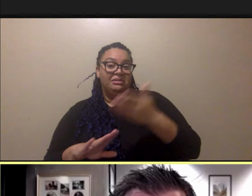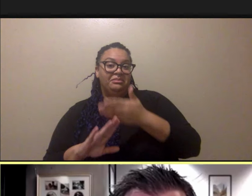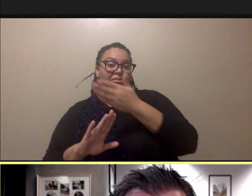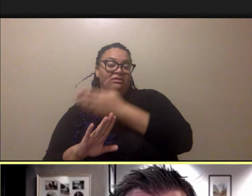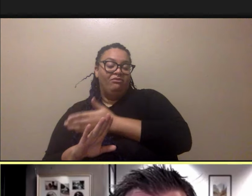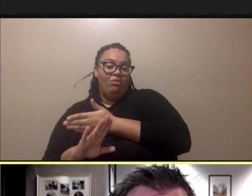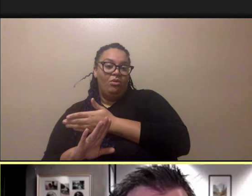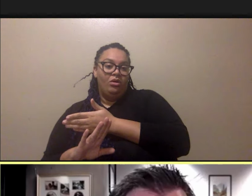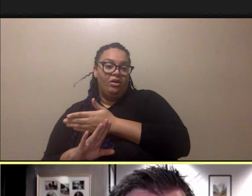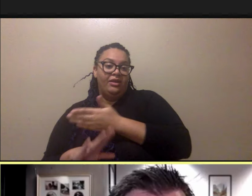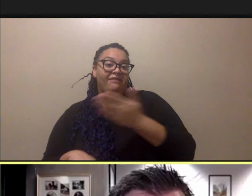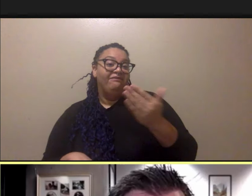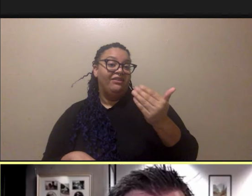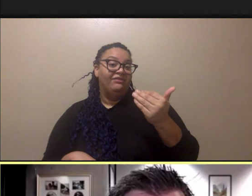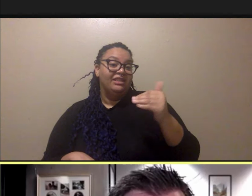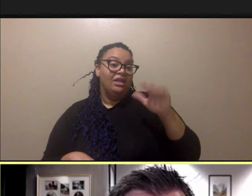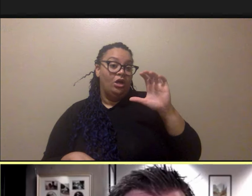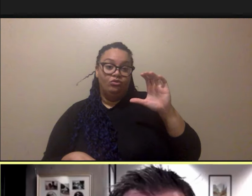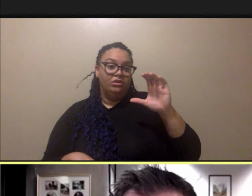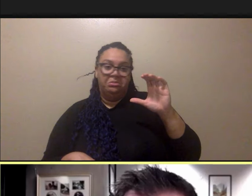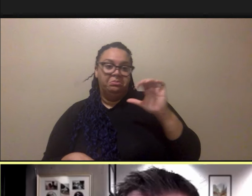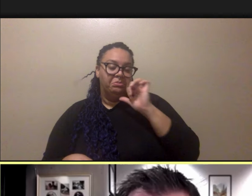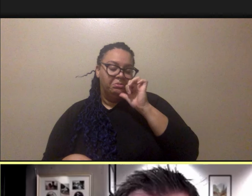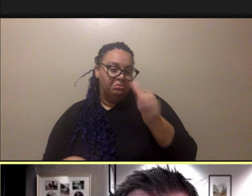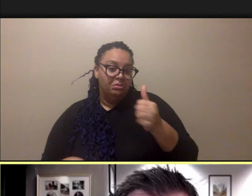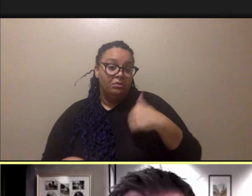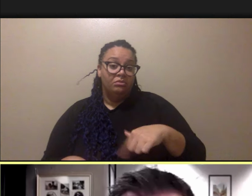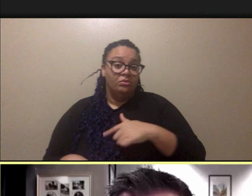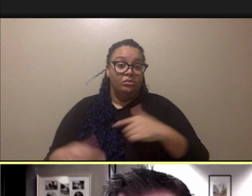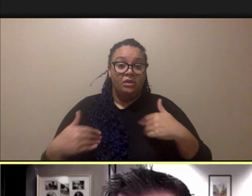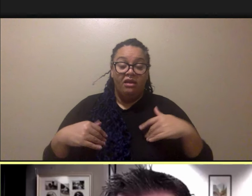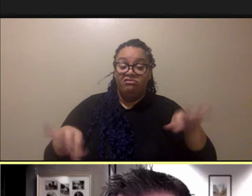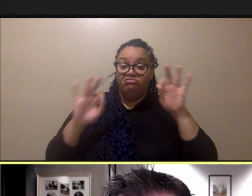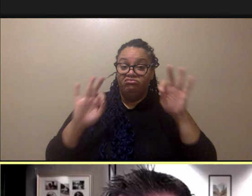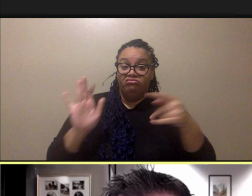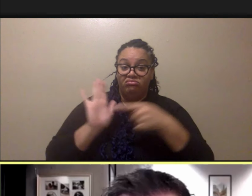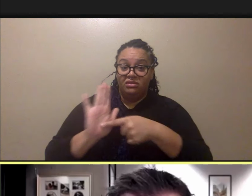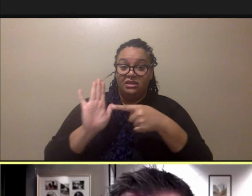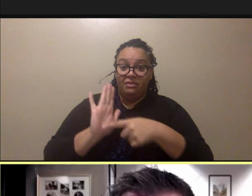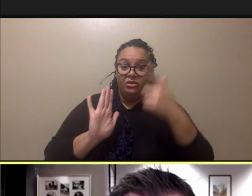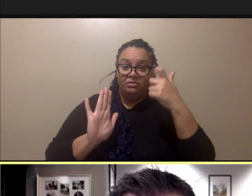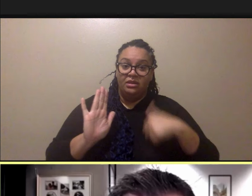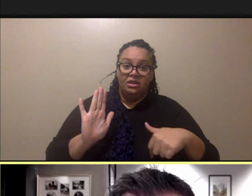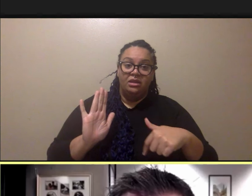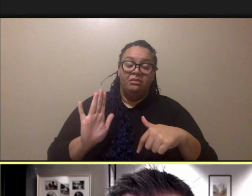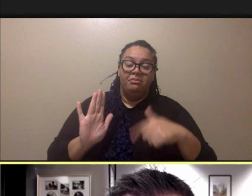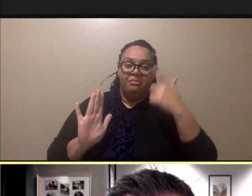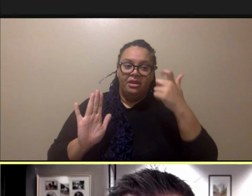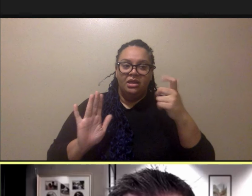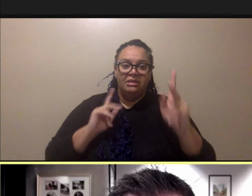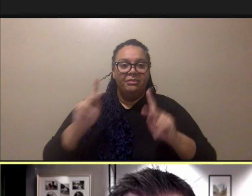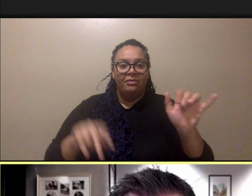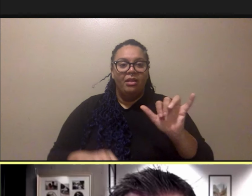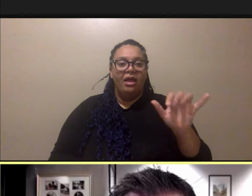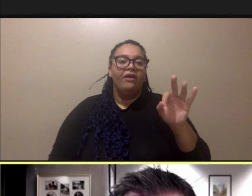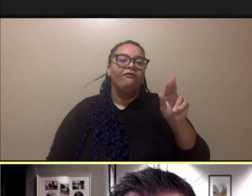the 1500s. And we have great examples of it because people like Francis Drake,